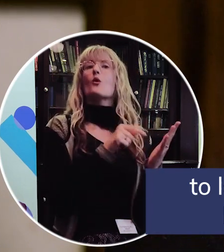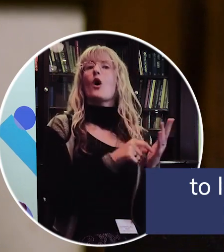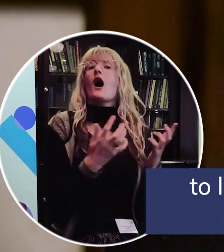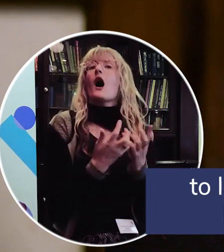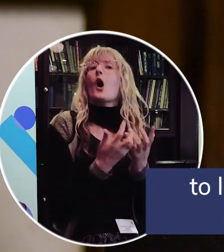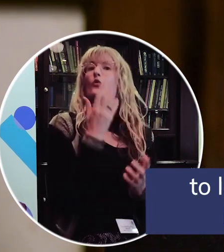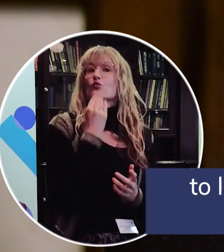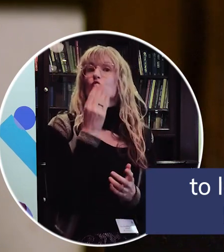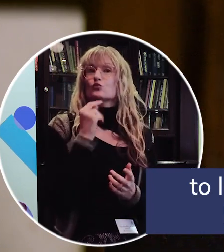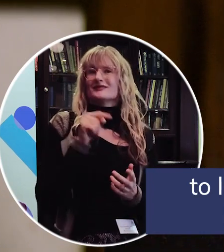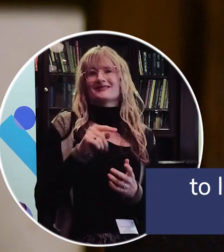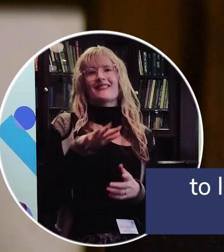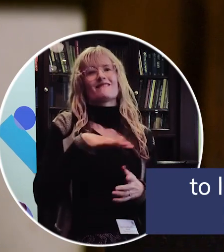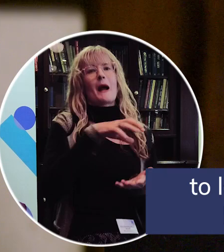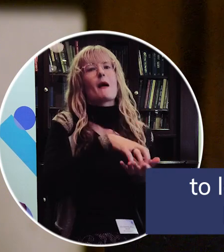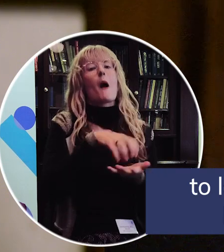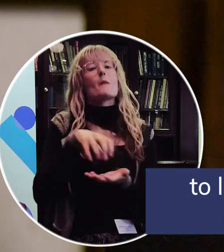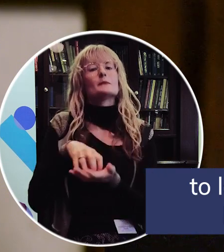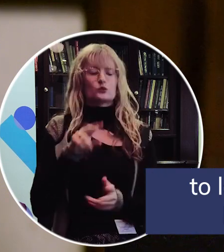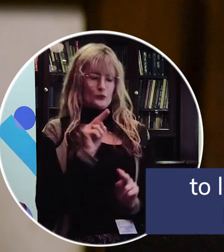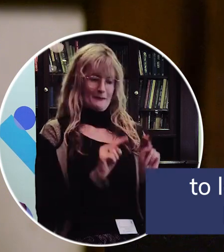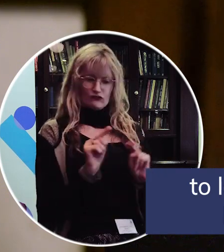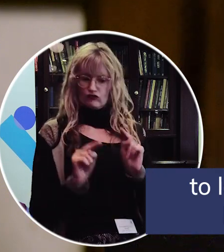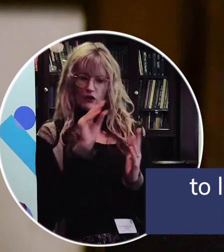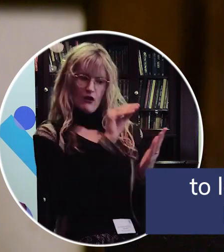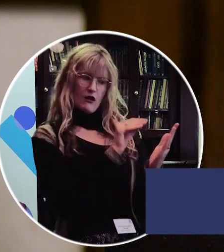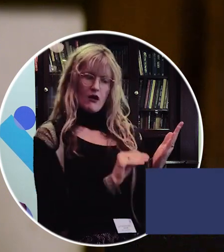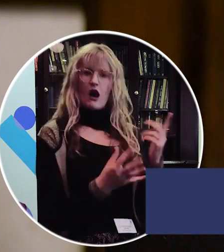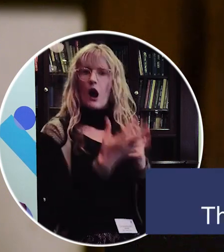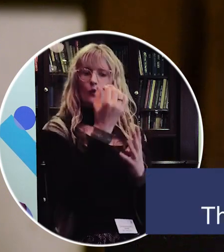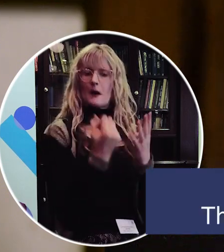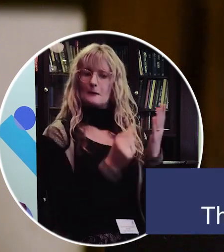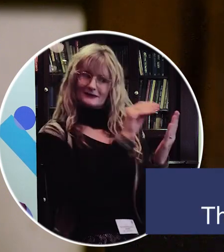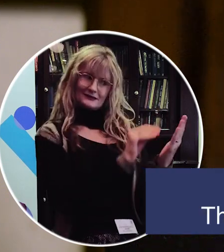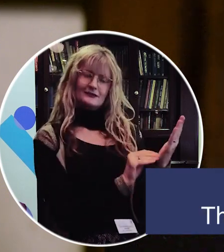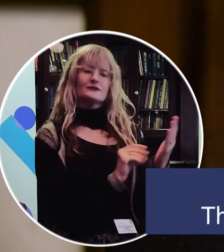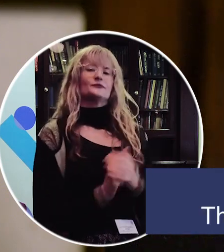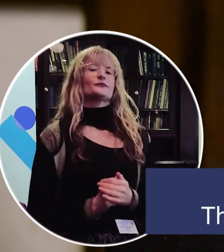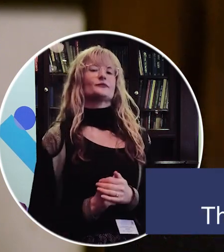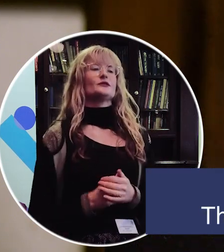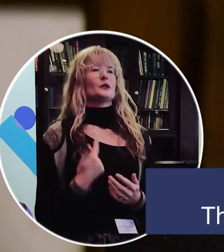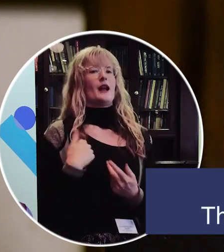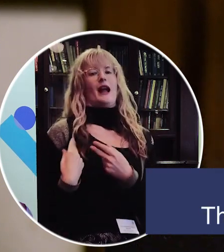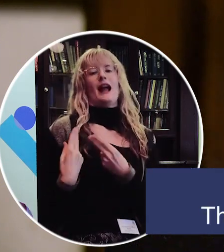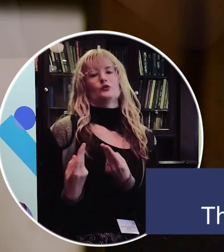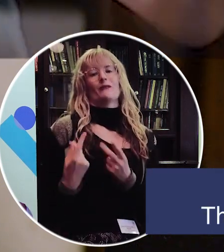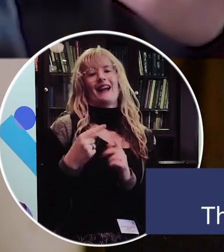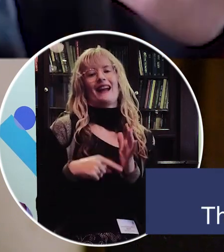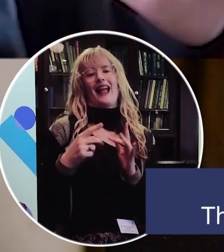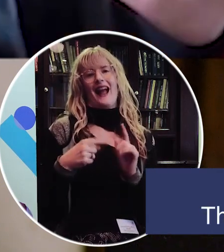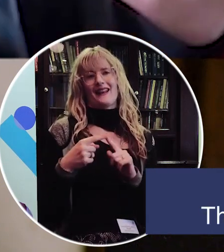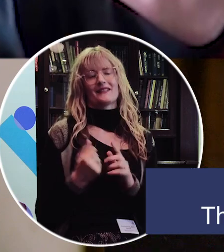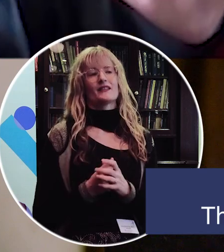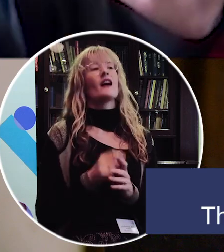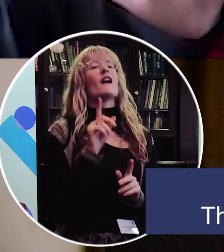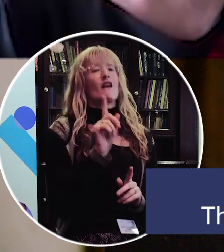family hubs to measure and to record our outcomes. So I'm going to hand over to Elaine. The other